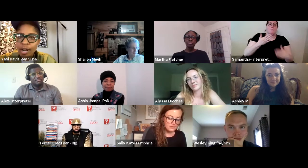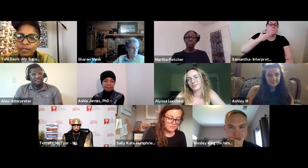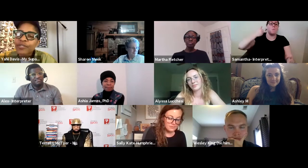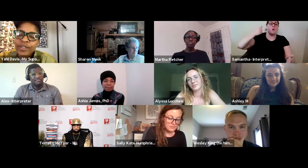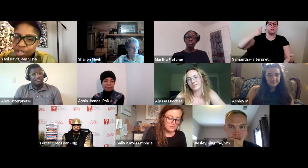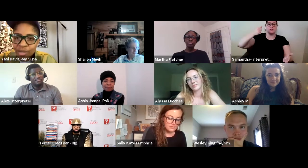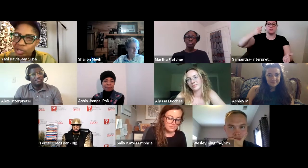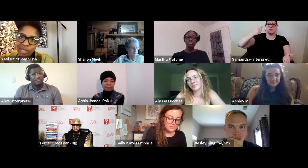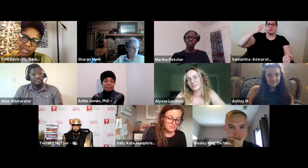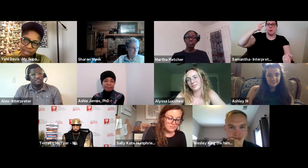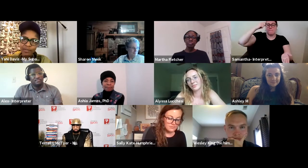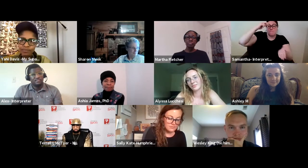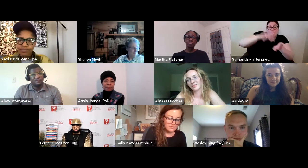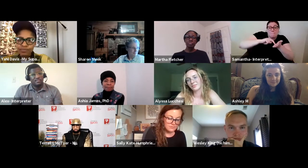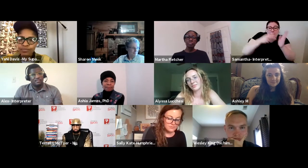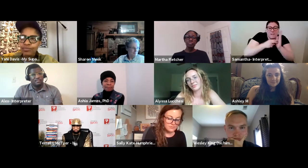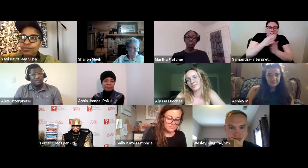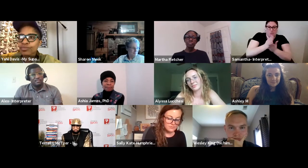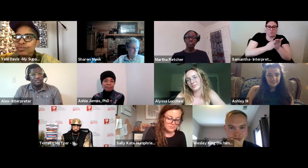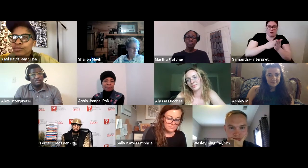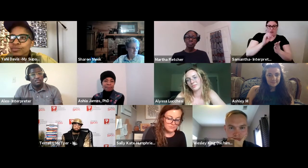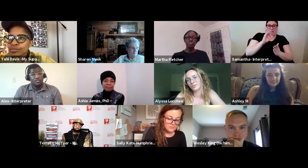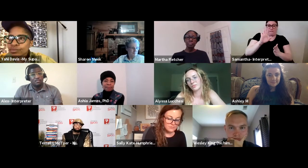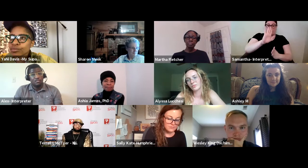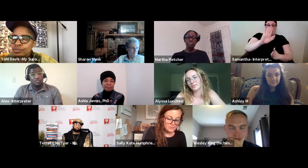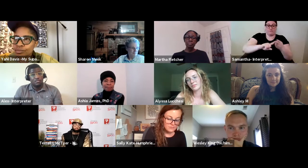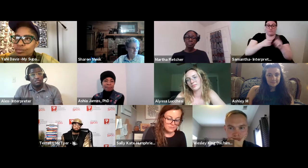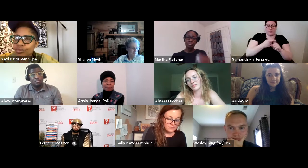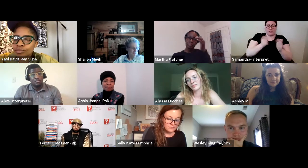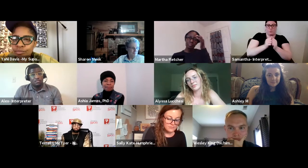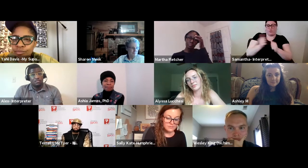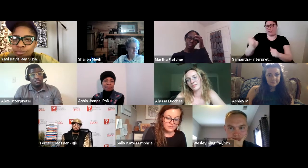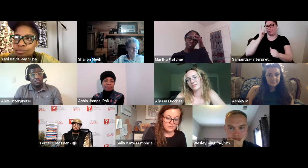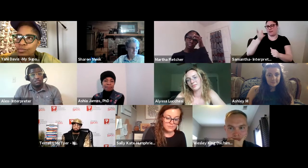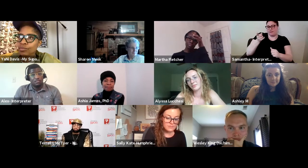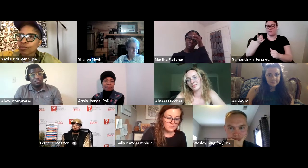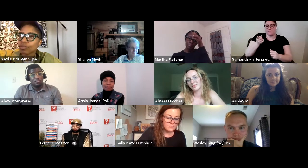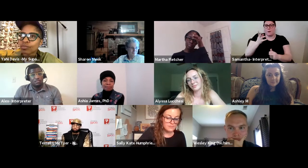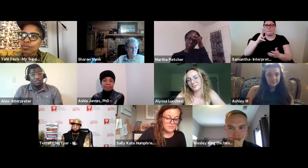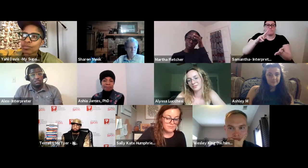of your friendship with Alyssa?